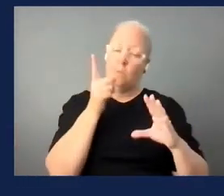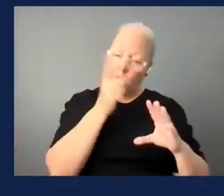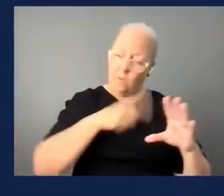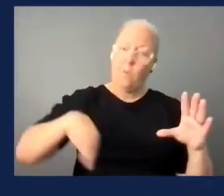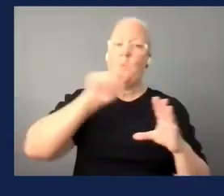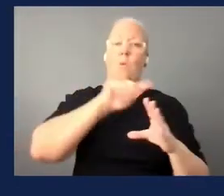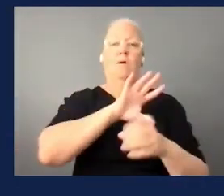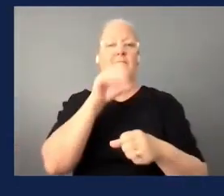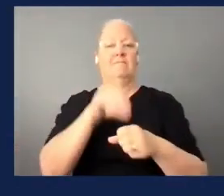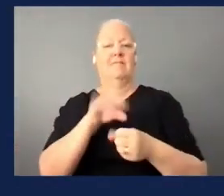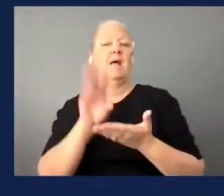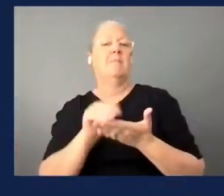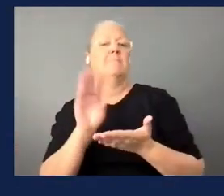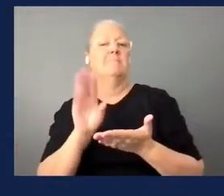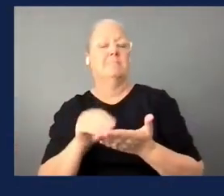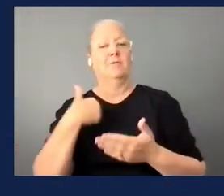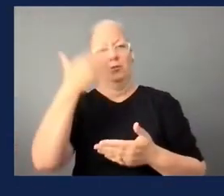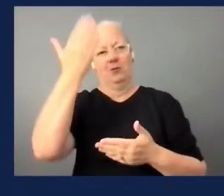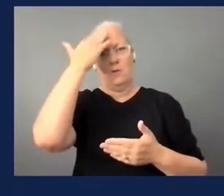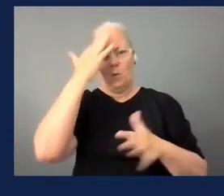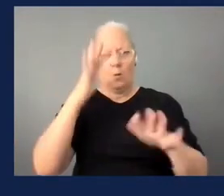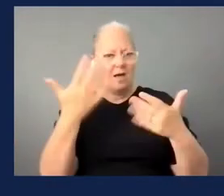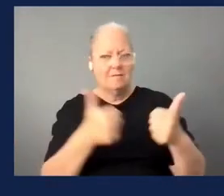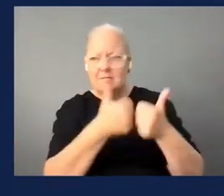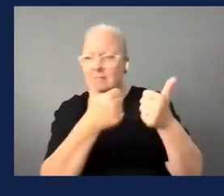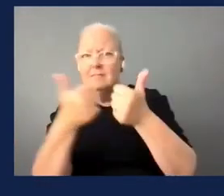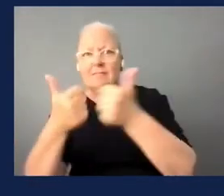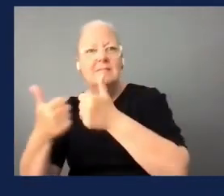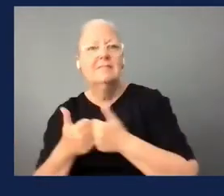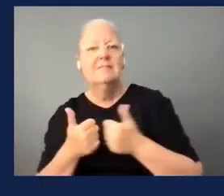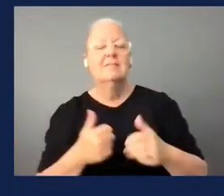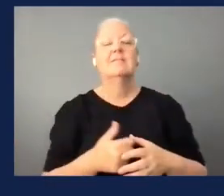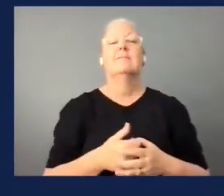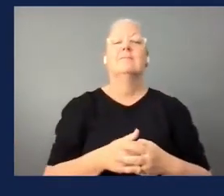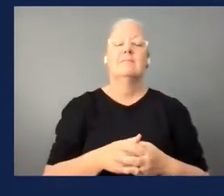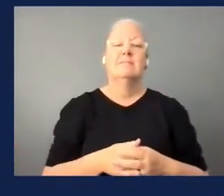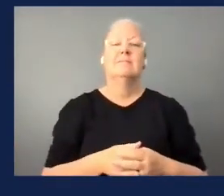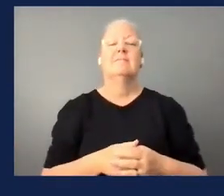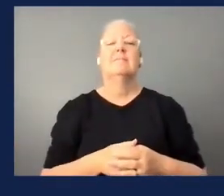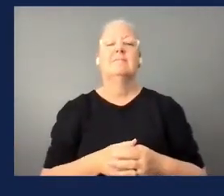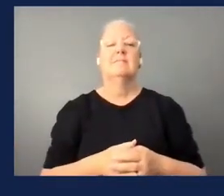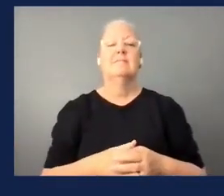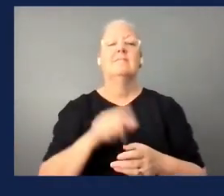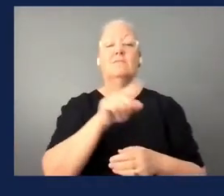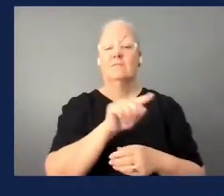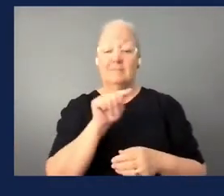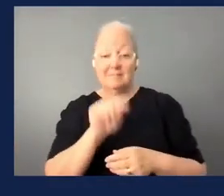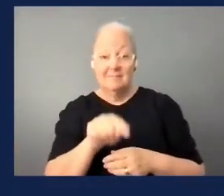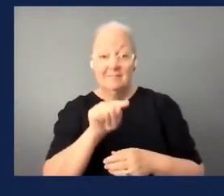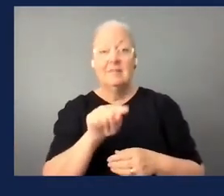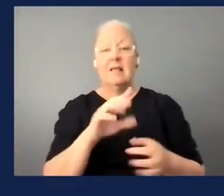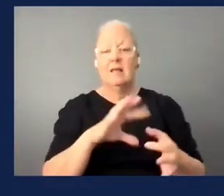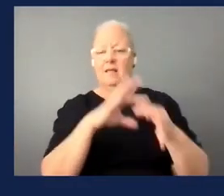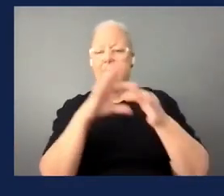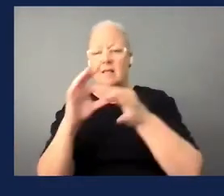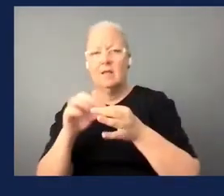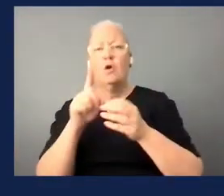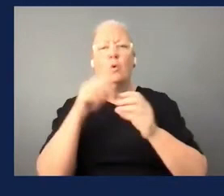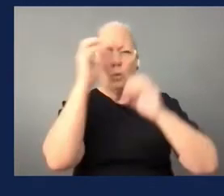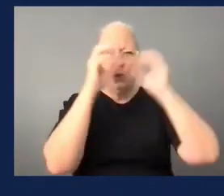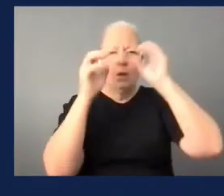And it also has the address of the ground. So basically, if you tap that address, you get a link to Google Maps, and then you can plan